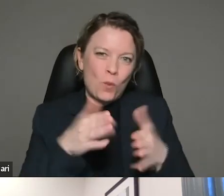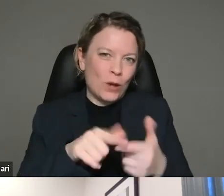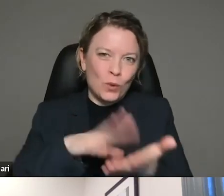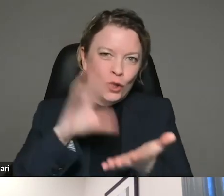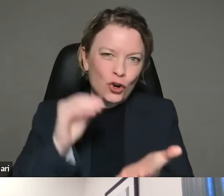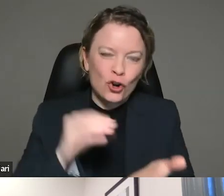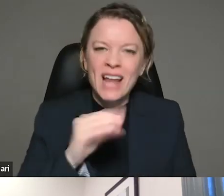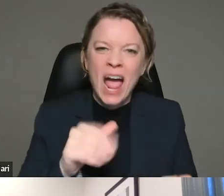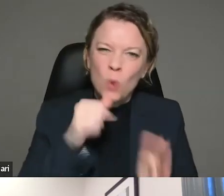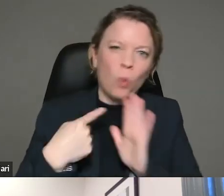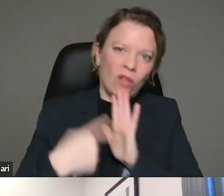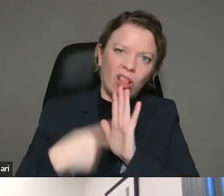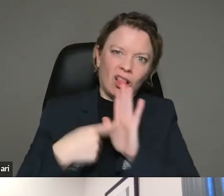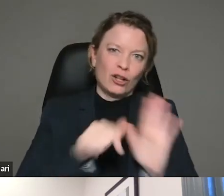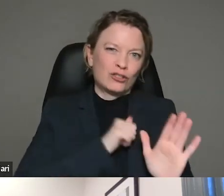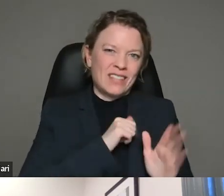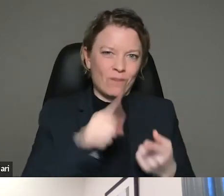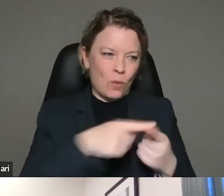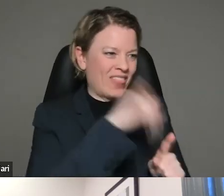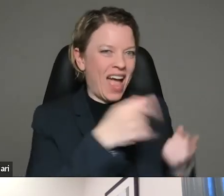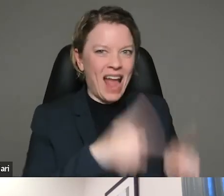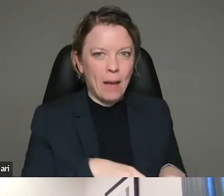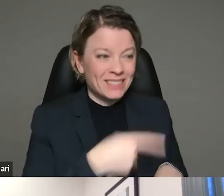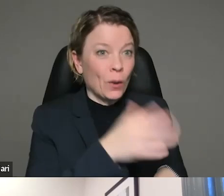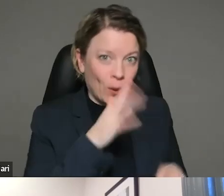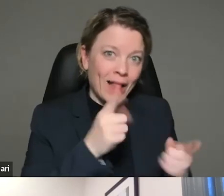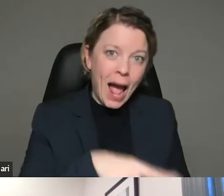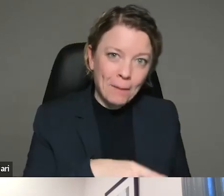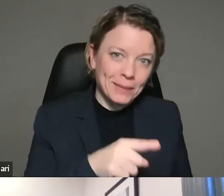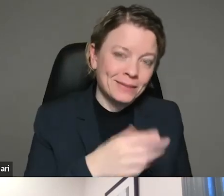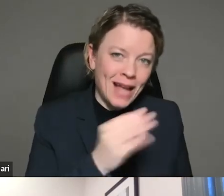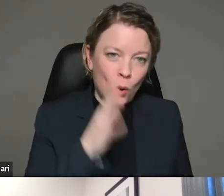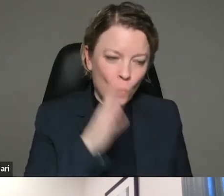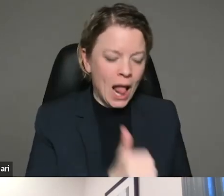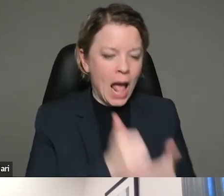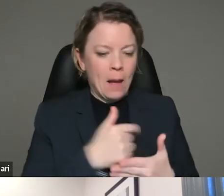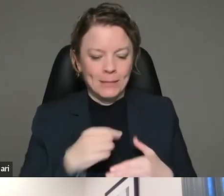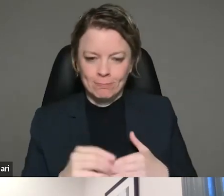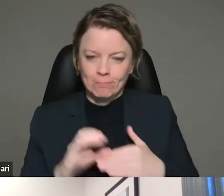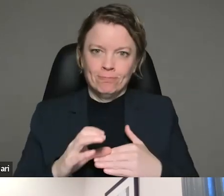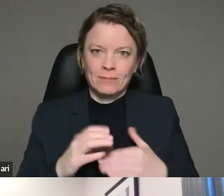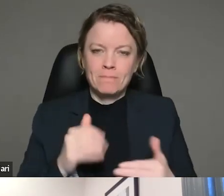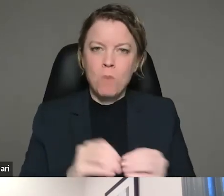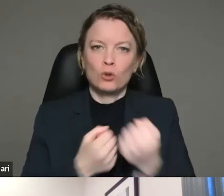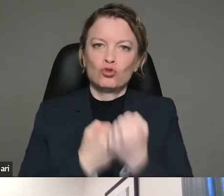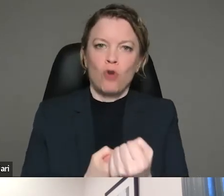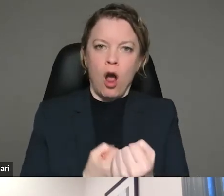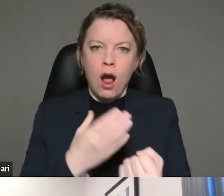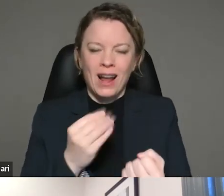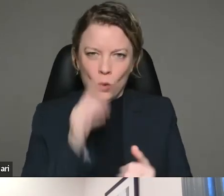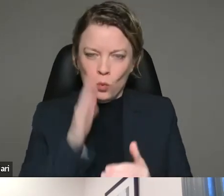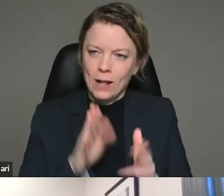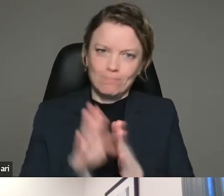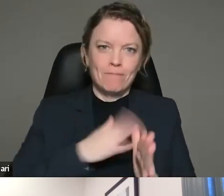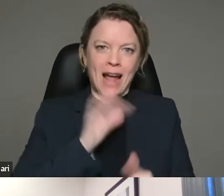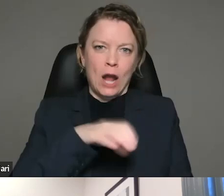up when that happens. It's going to happen, and it builds character, and it actually makes you stronger and makes you want to work harder to make sure